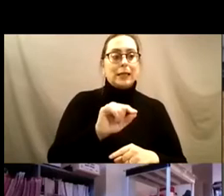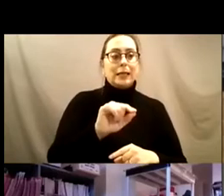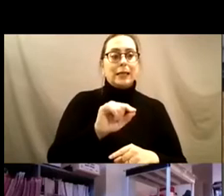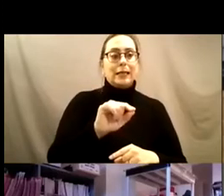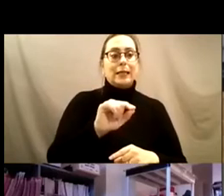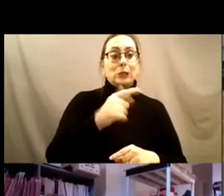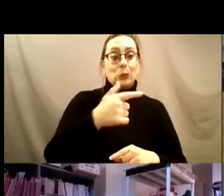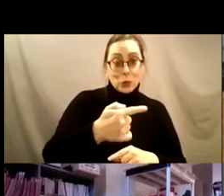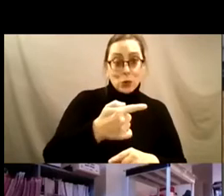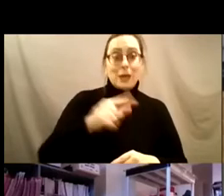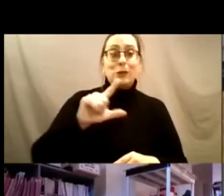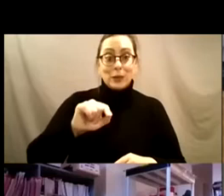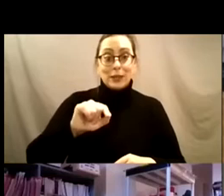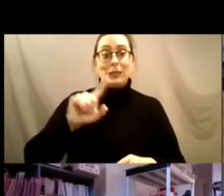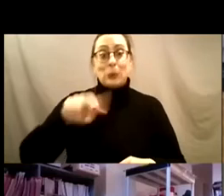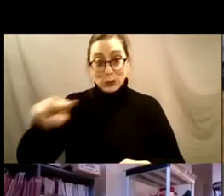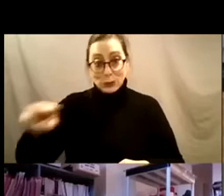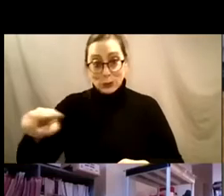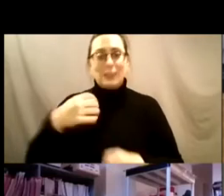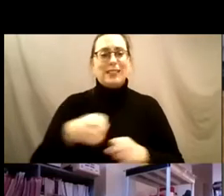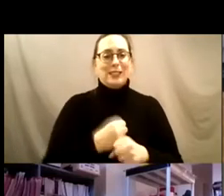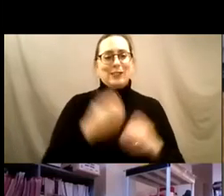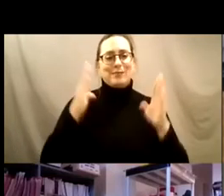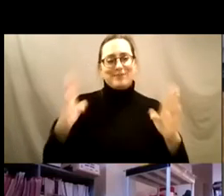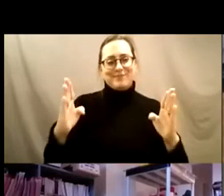2021-22. Thanks.